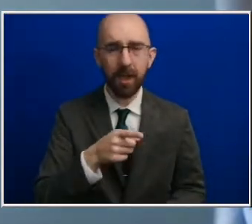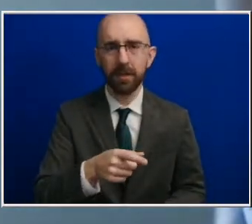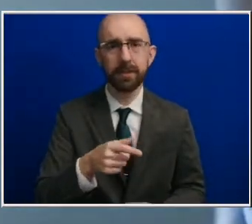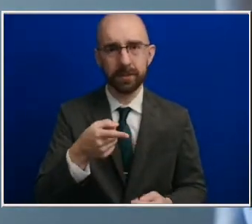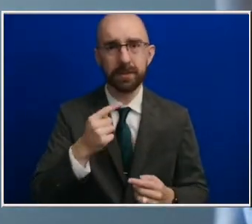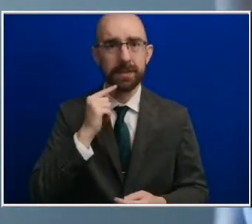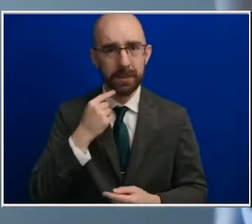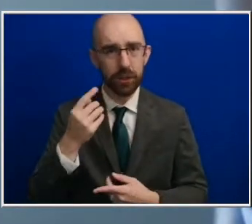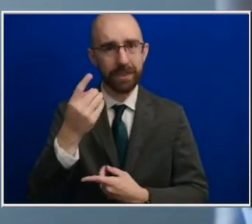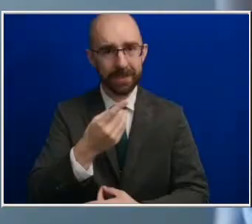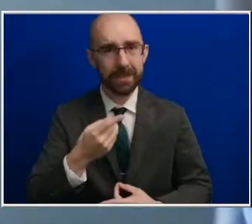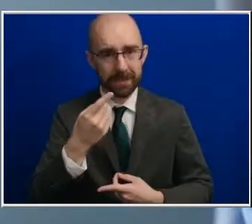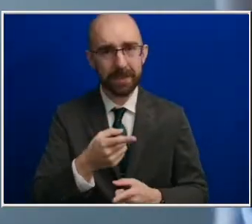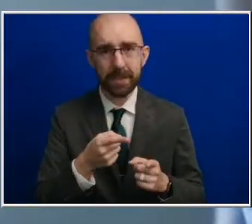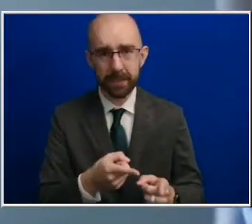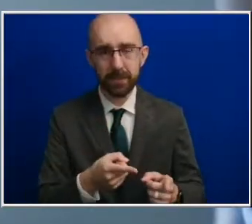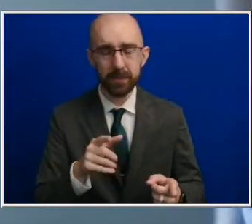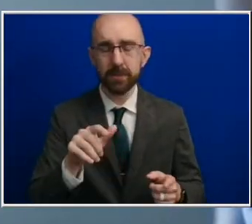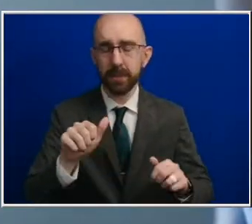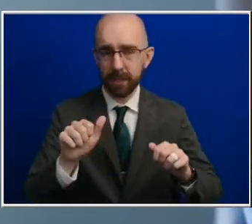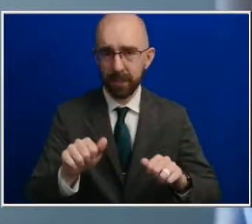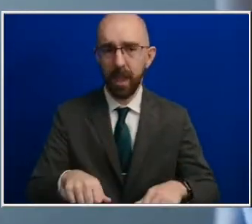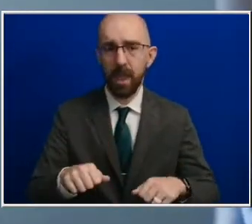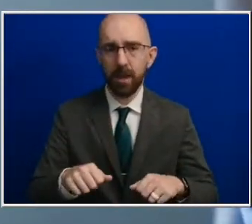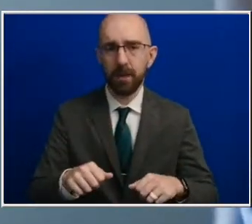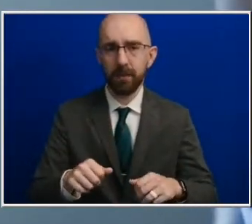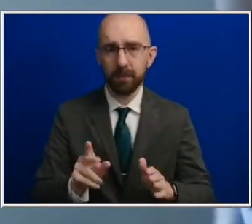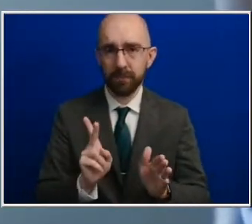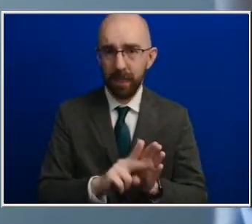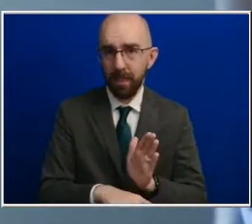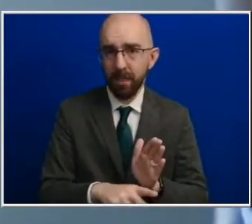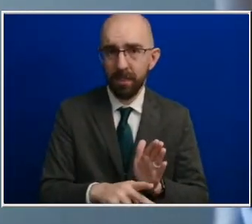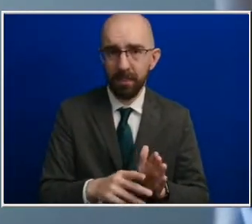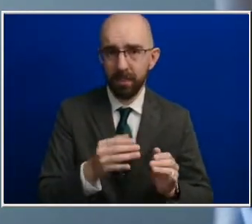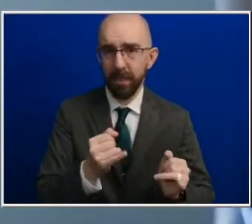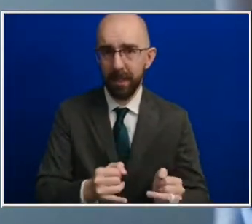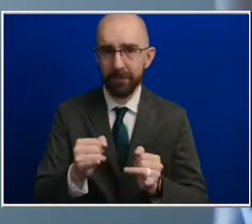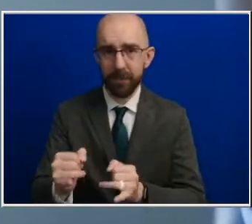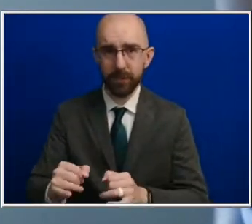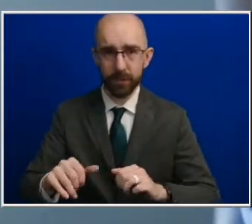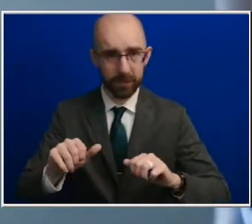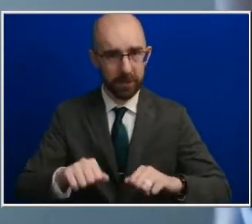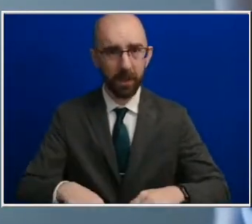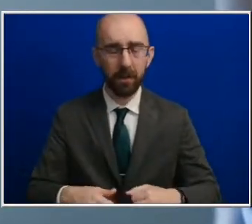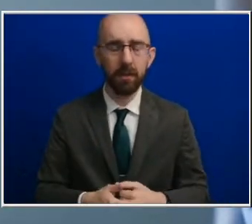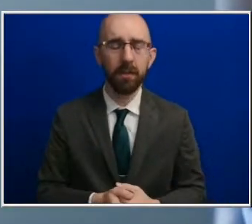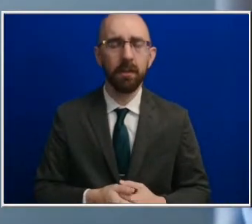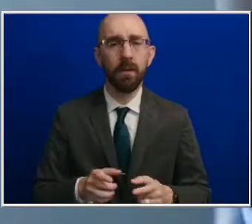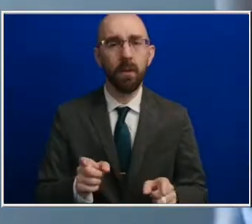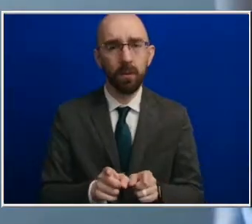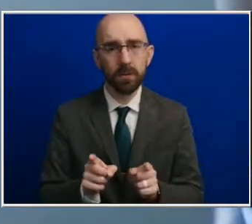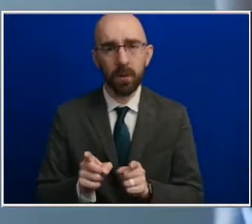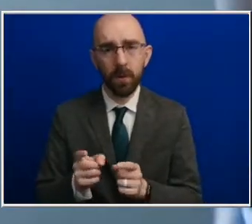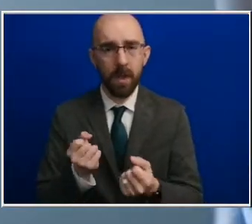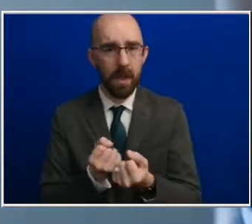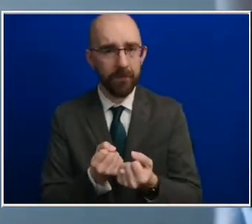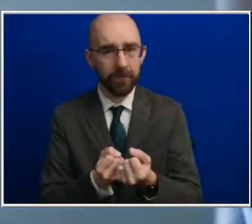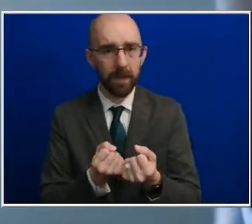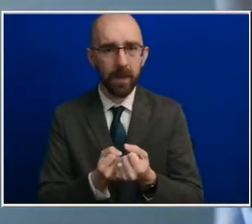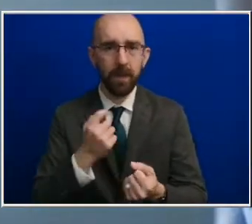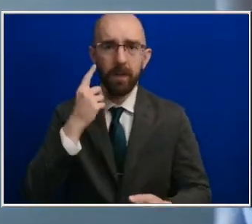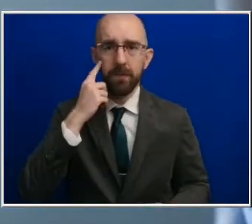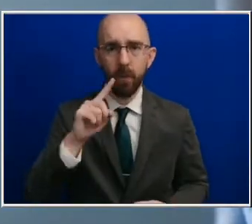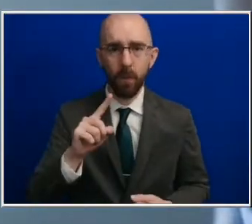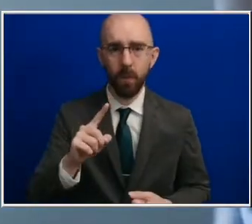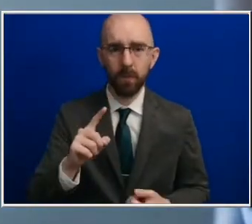serious disease that could kill individuals, and also advocate for